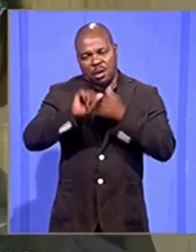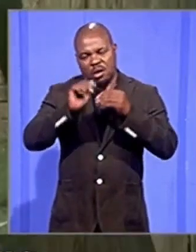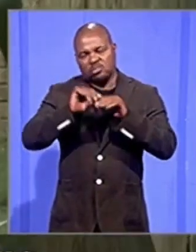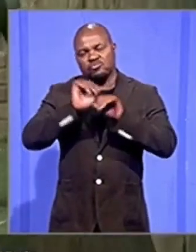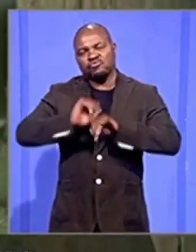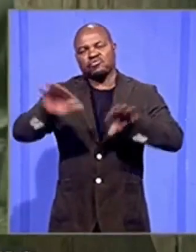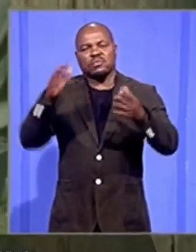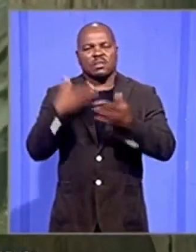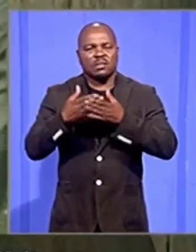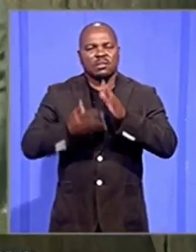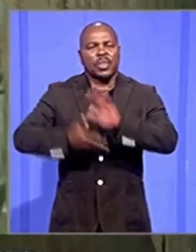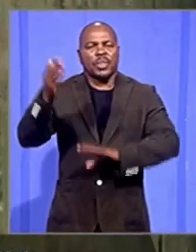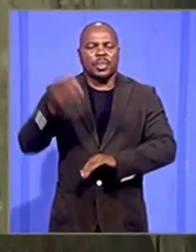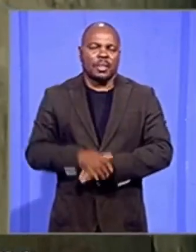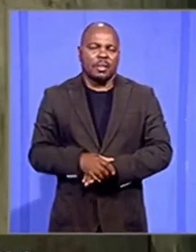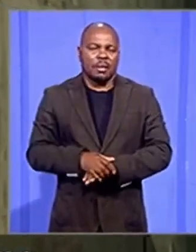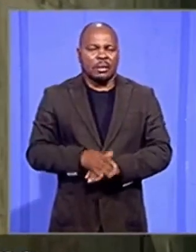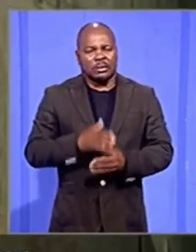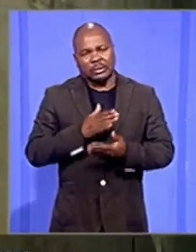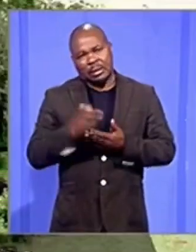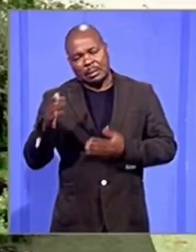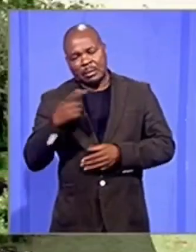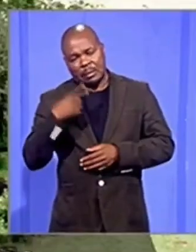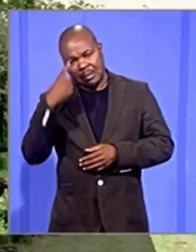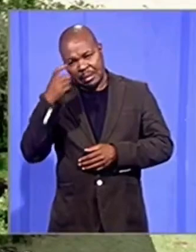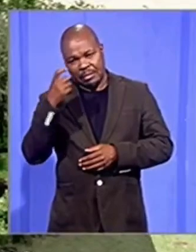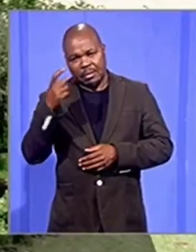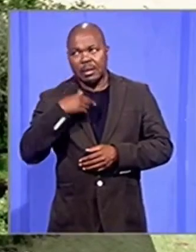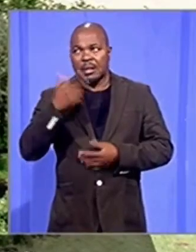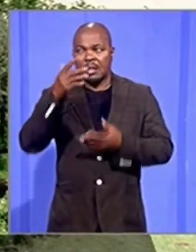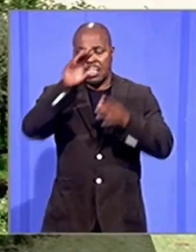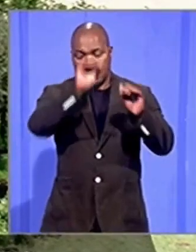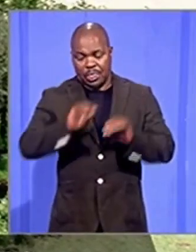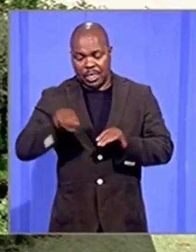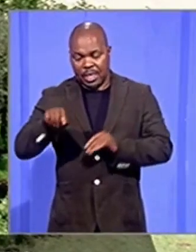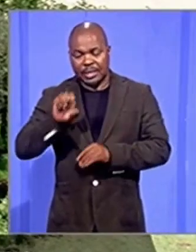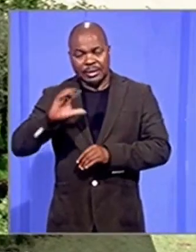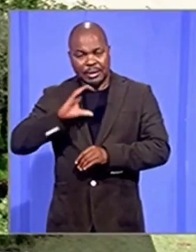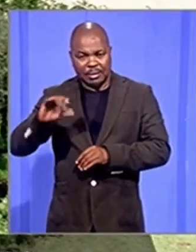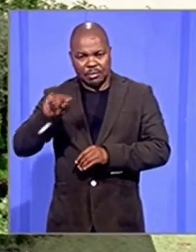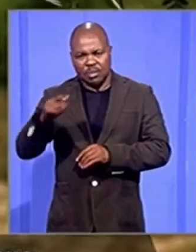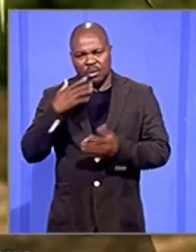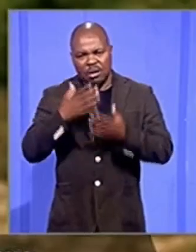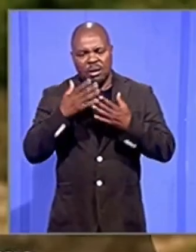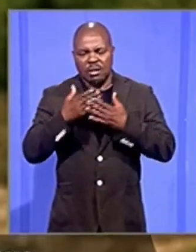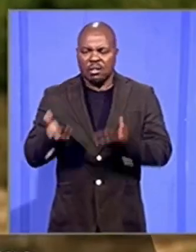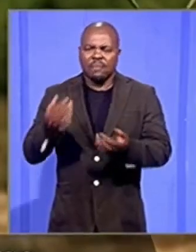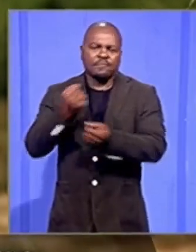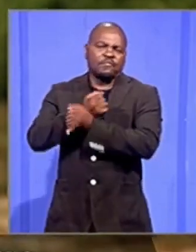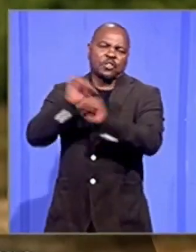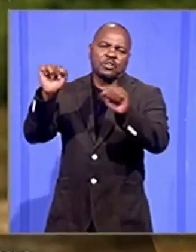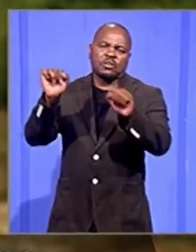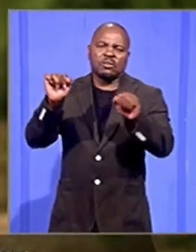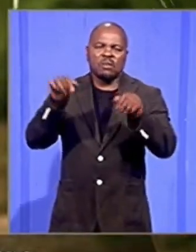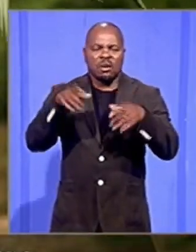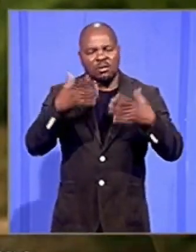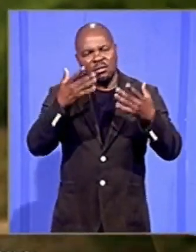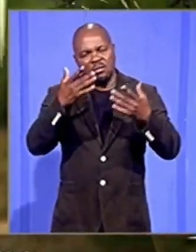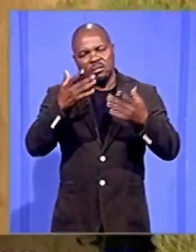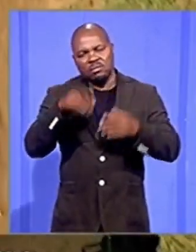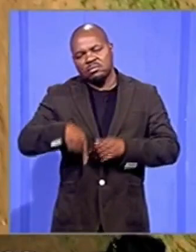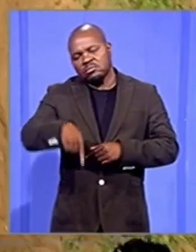here. Go solofelwa gore mangwe a manong a isitsweng kwa Eastern Cape a gololwe gore a boele nageng mo bokhutlhong